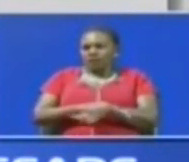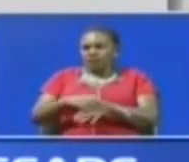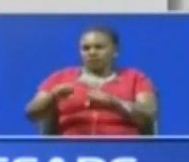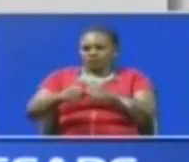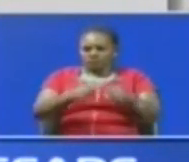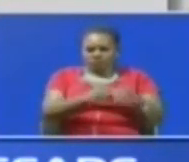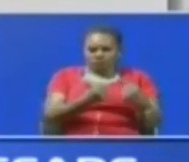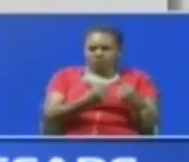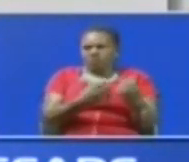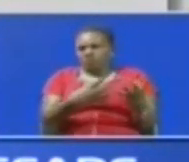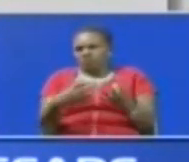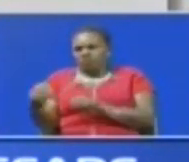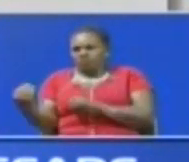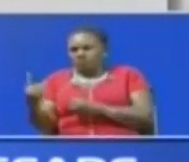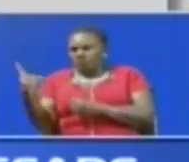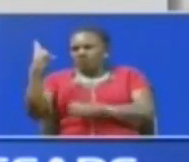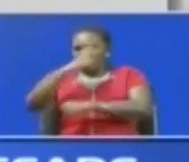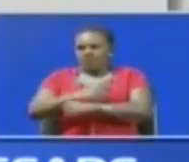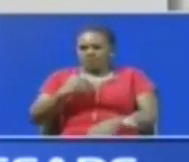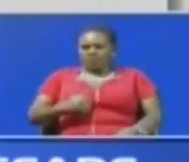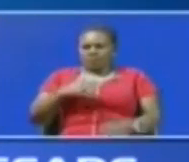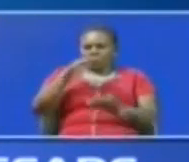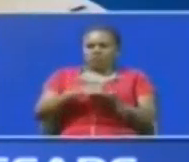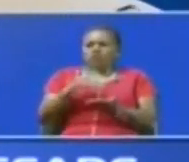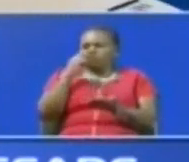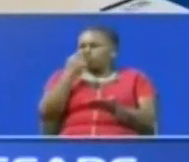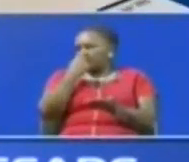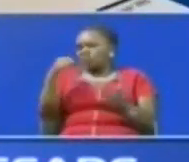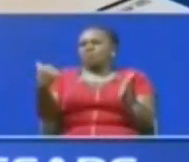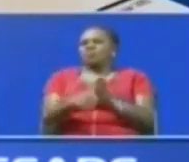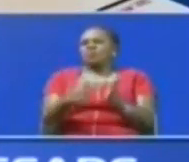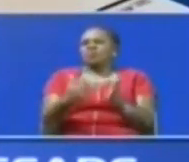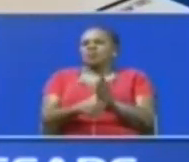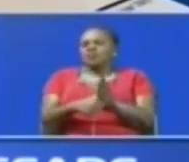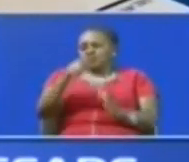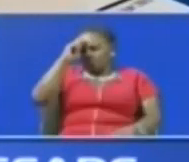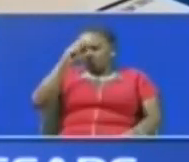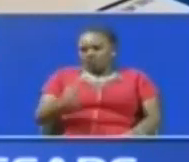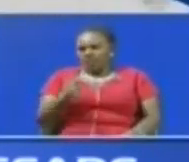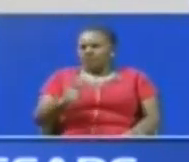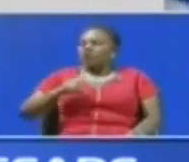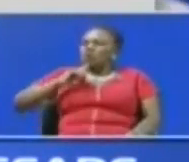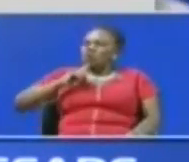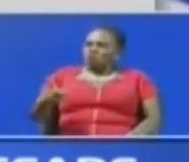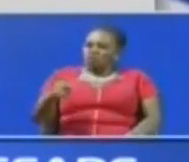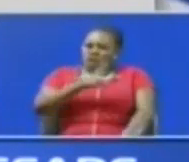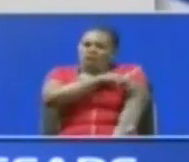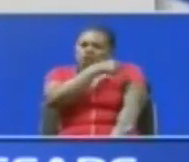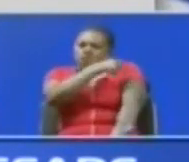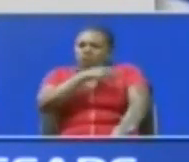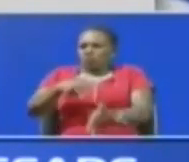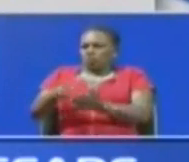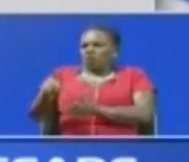fracture and was due for a day surgery to reduce it. Justice George Odunga directed the hospital to